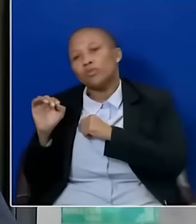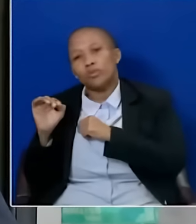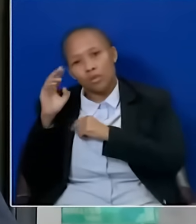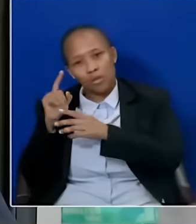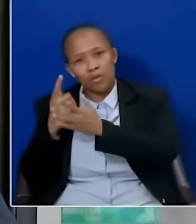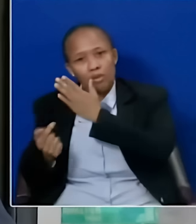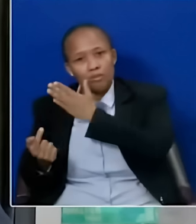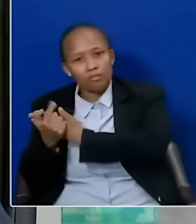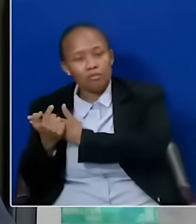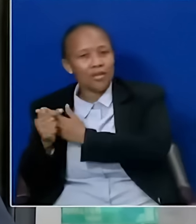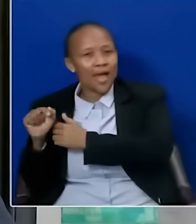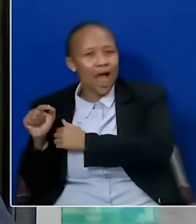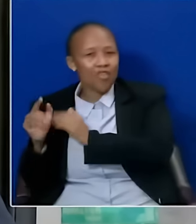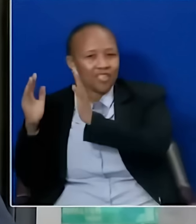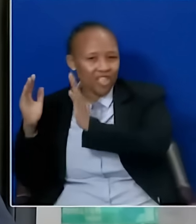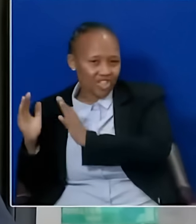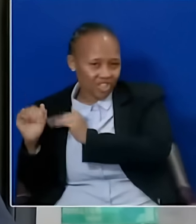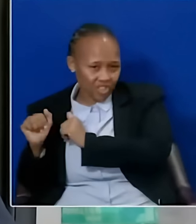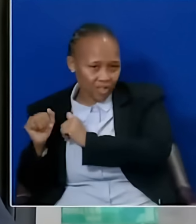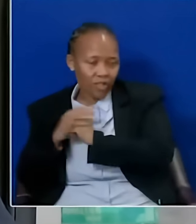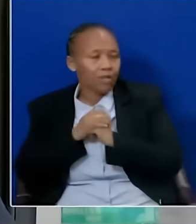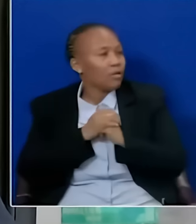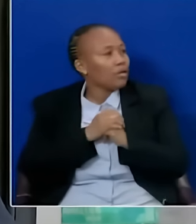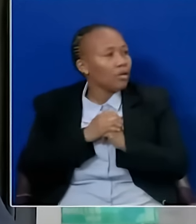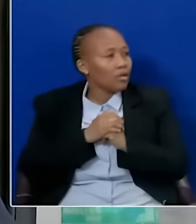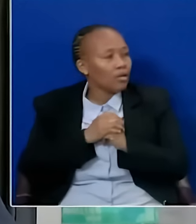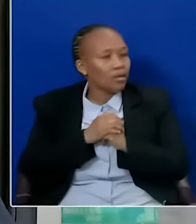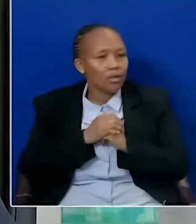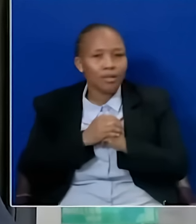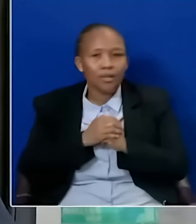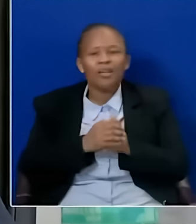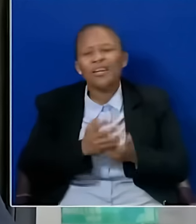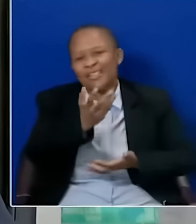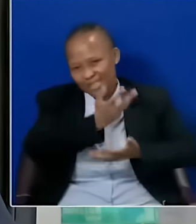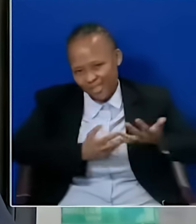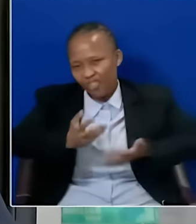It's a discussion, because there must be a reason. In terms of the procedure,